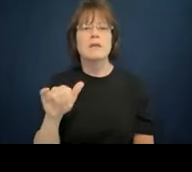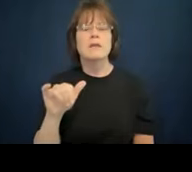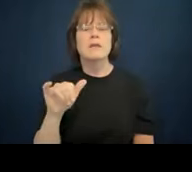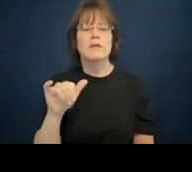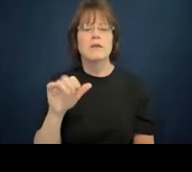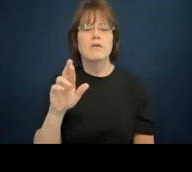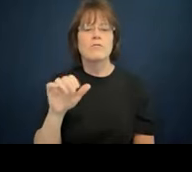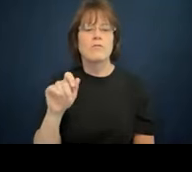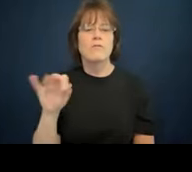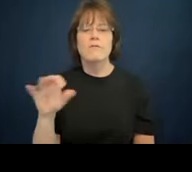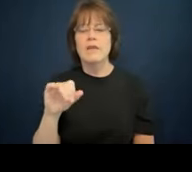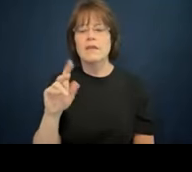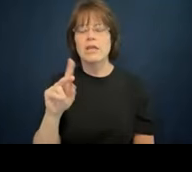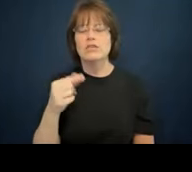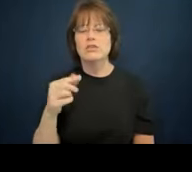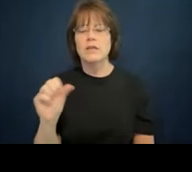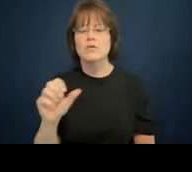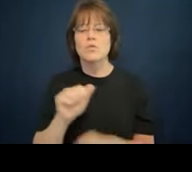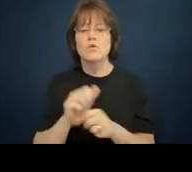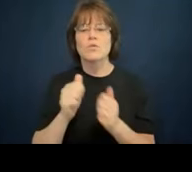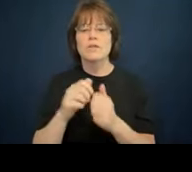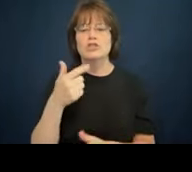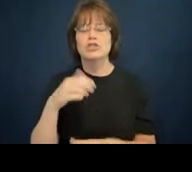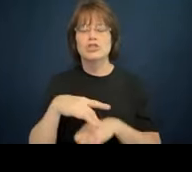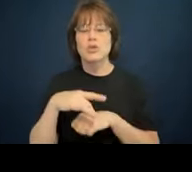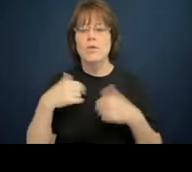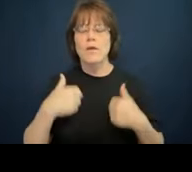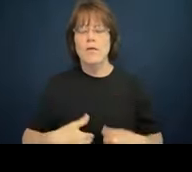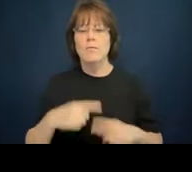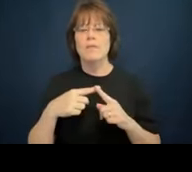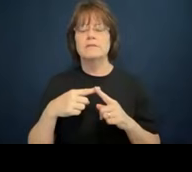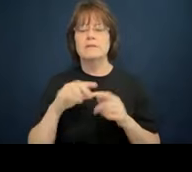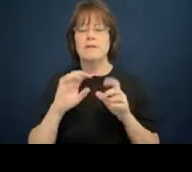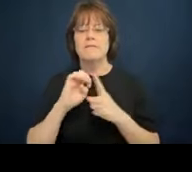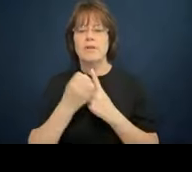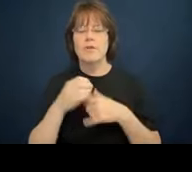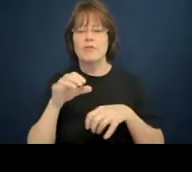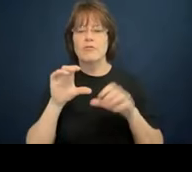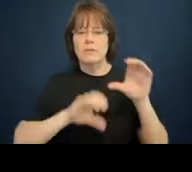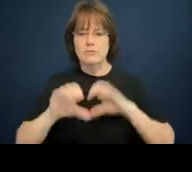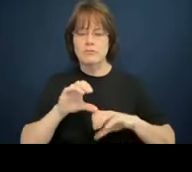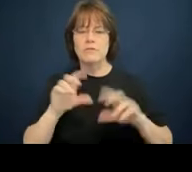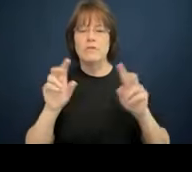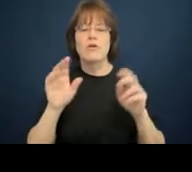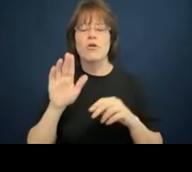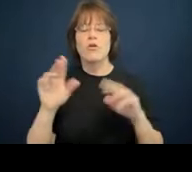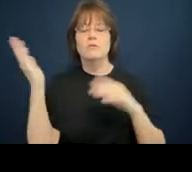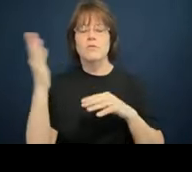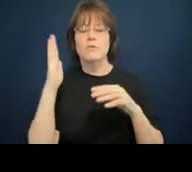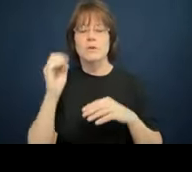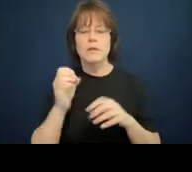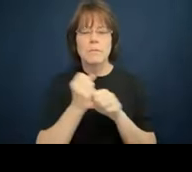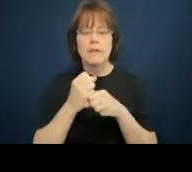KGS, who works in the areas of geohealth and environmental chemistry. And the topic of her presentation is going to be